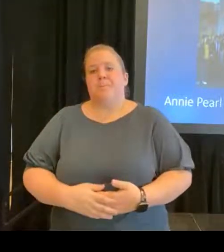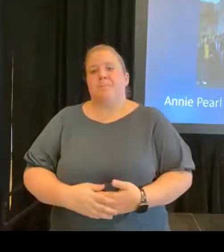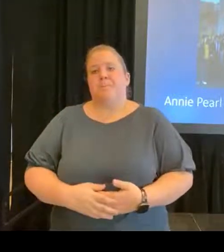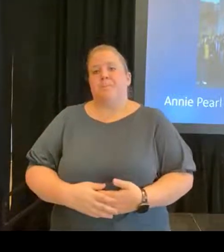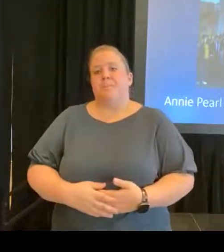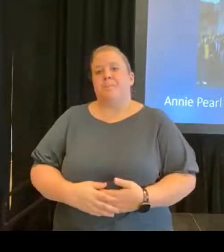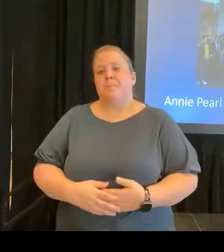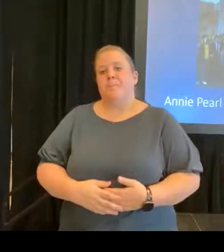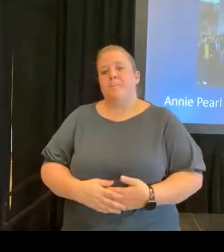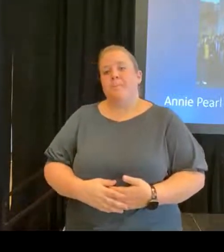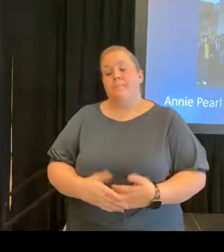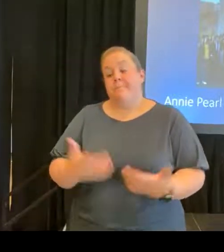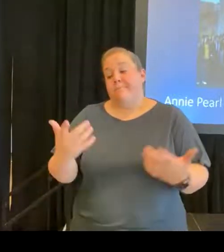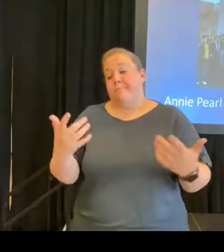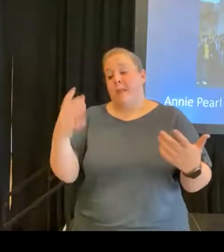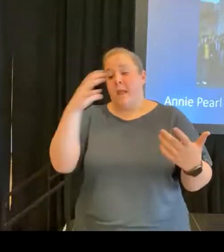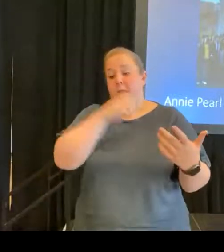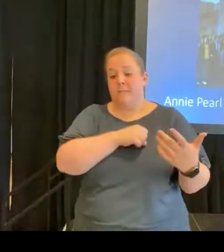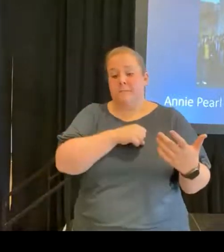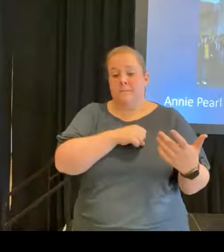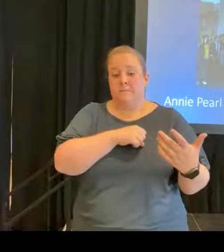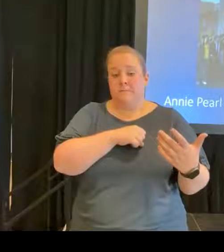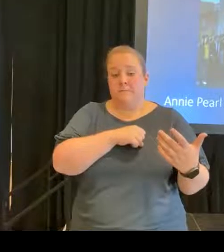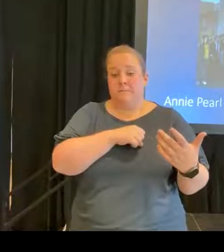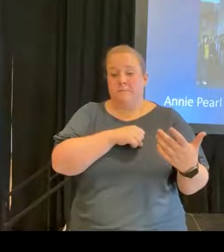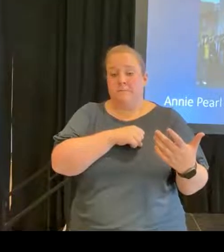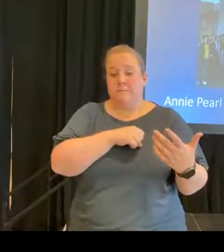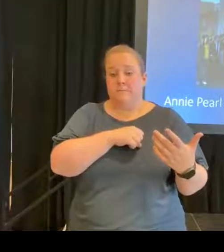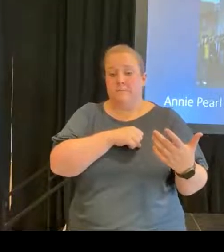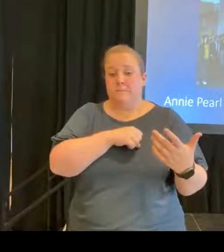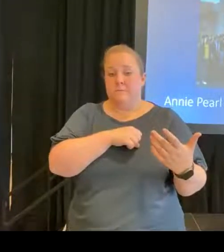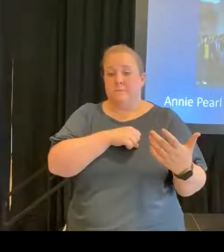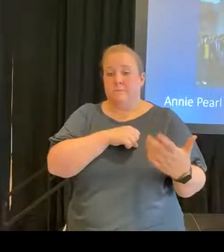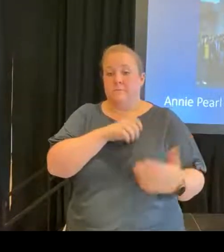And I guess certain things about